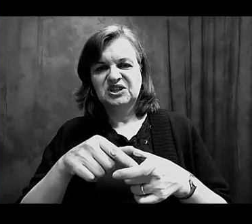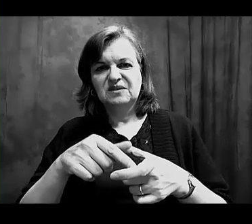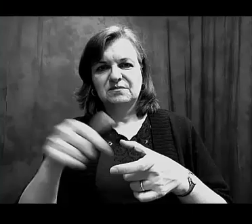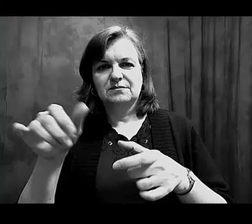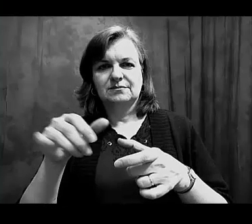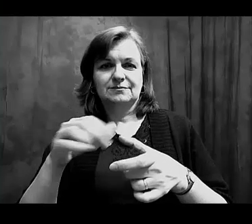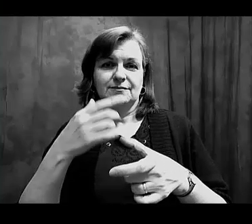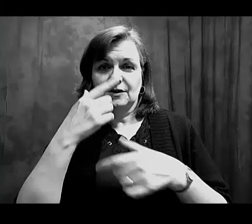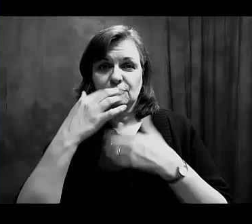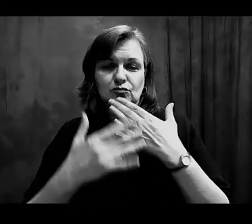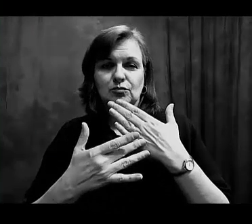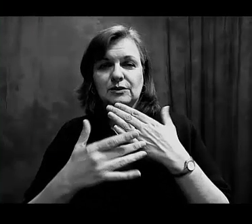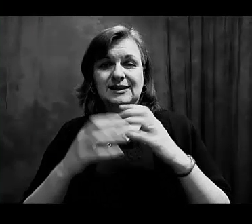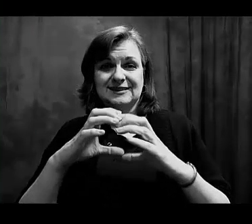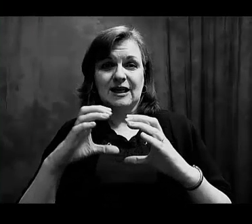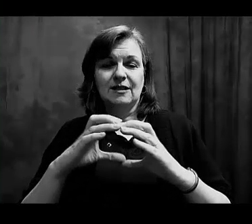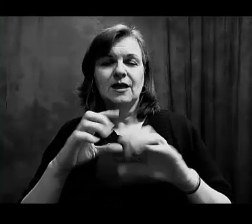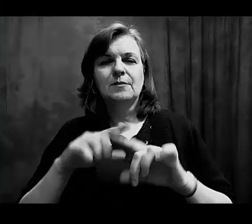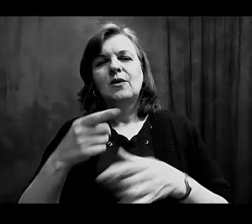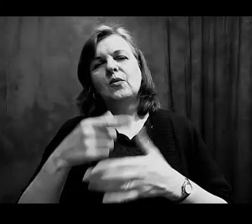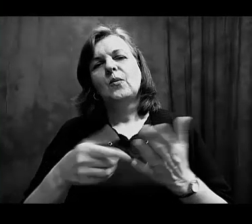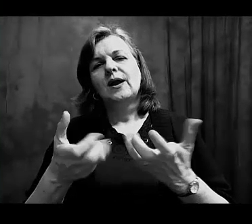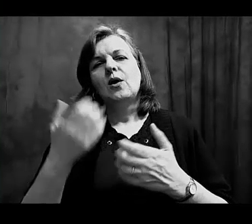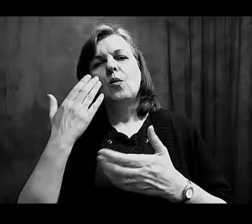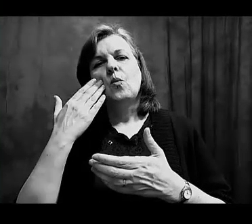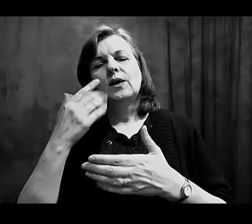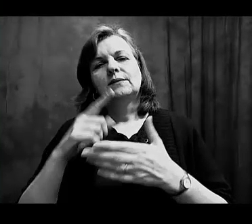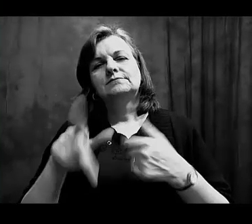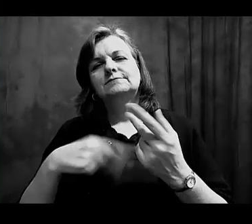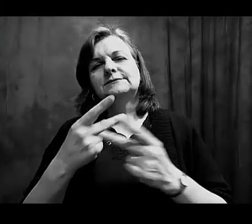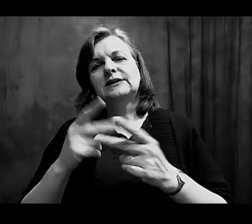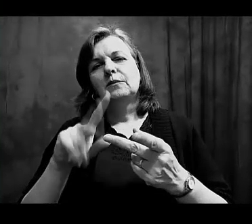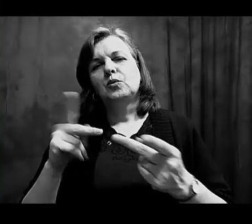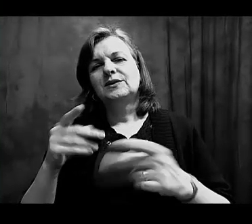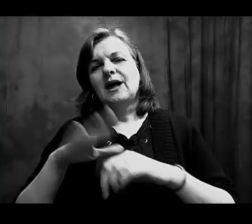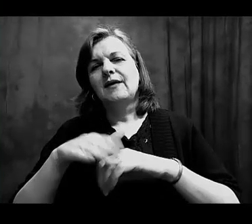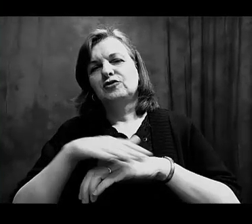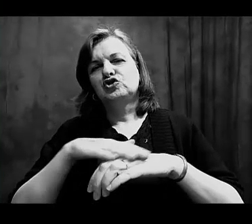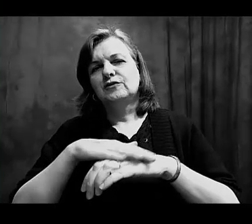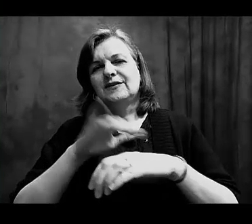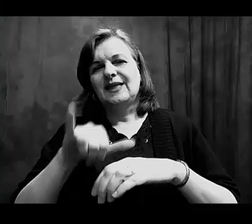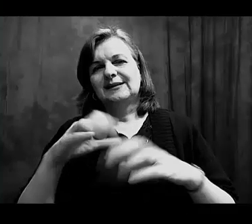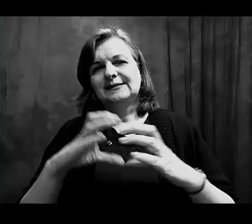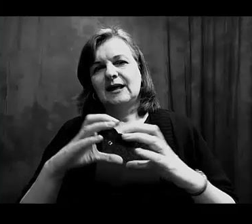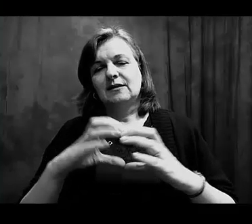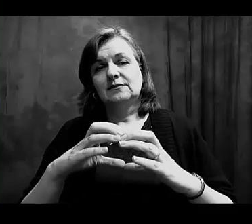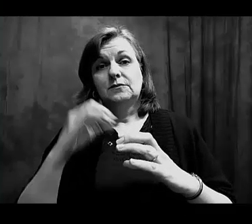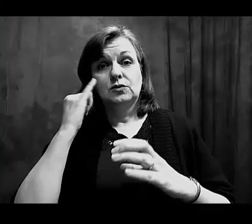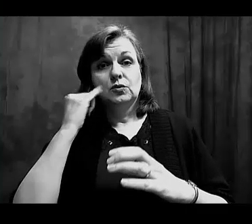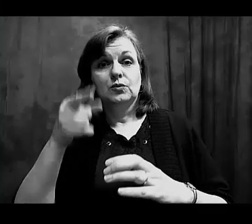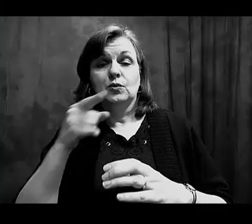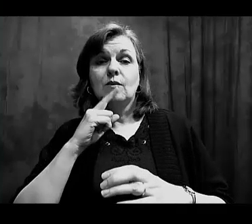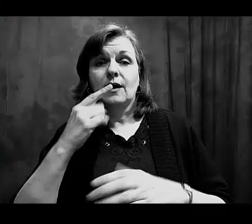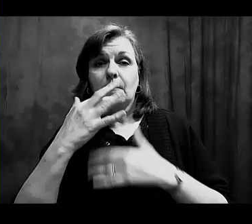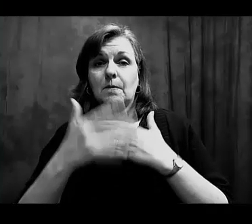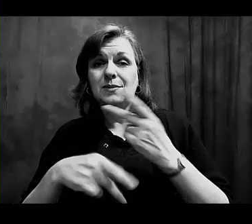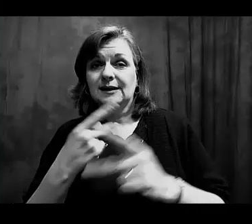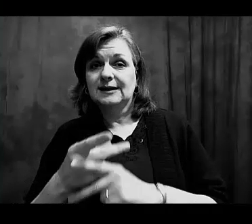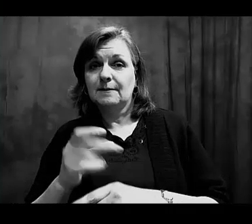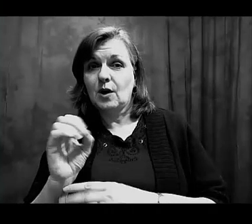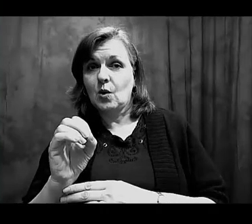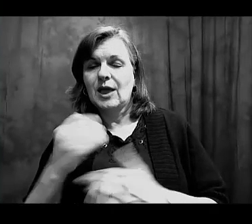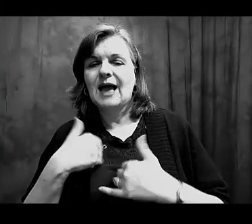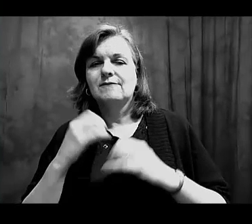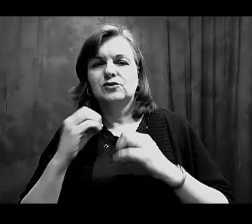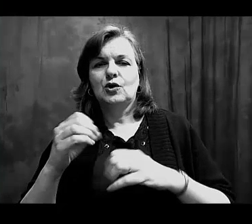characteristic shape and size, but what we're interested in with blood type is what proteins are on the surface. If you are